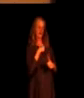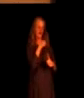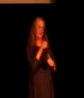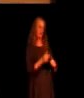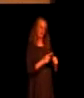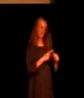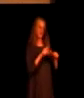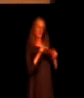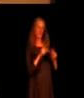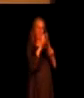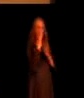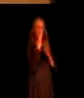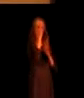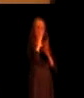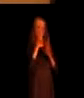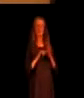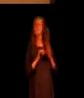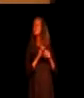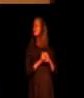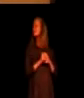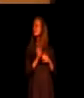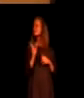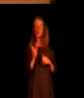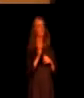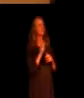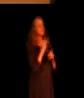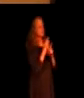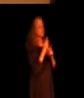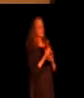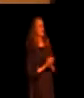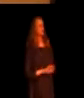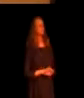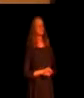on this part. Is this about right? Okay.